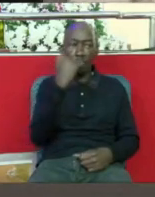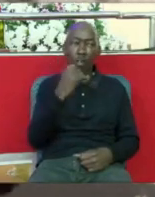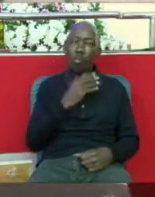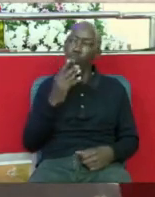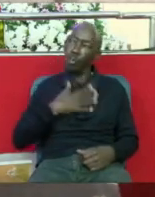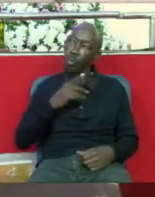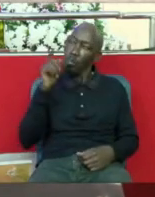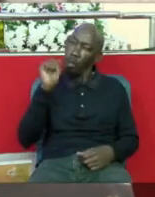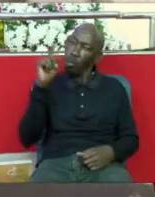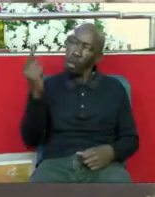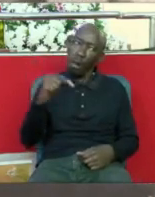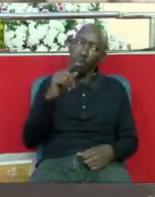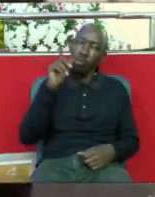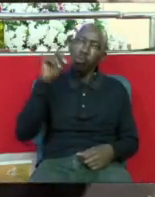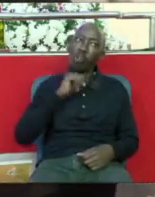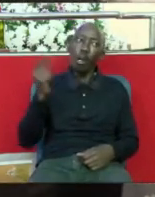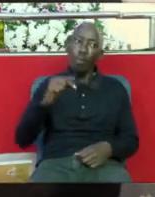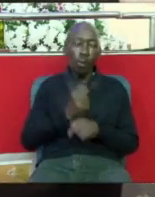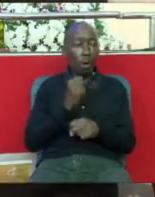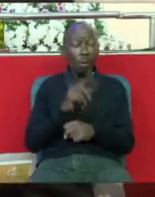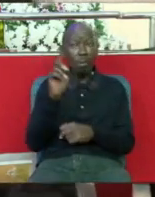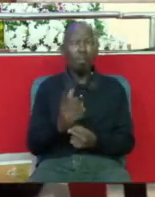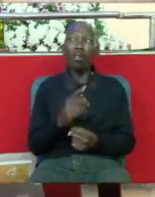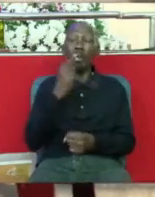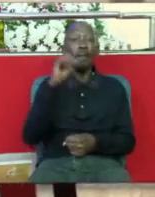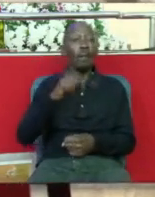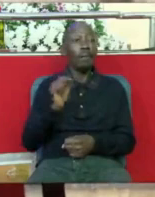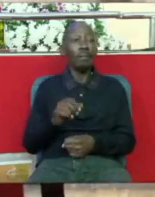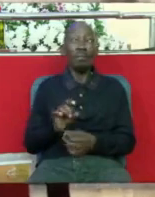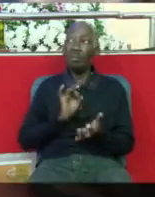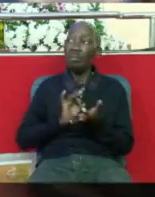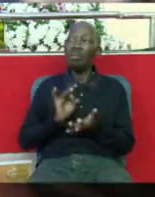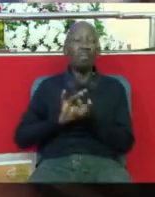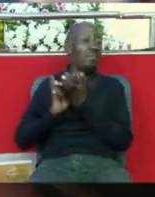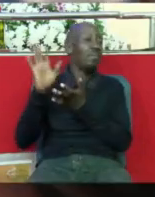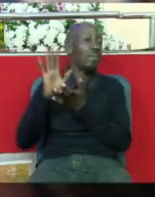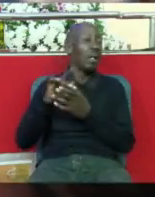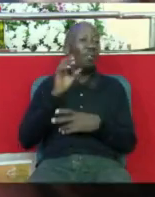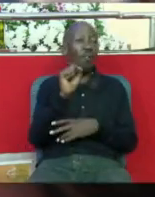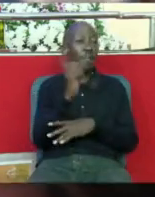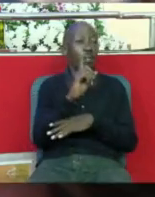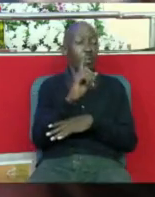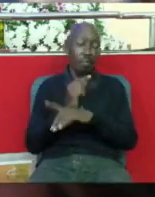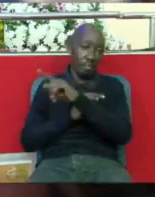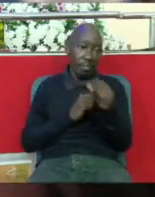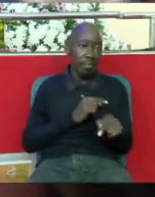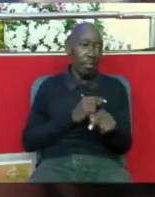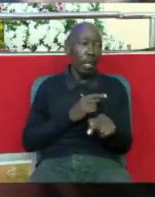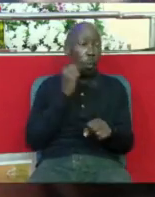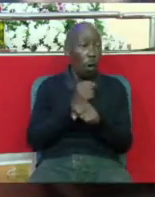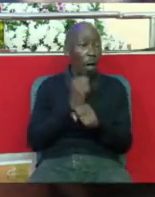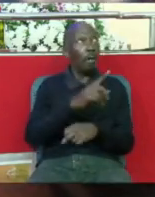work? Na wangemuuliza, wewe unataka kuja yes. Kazini wangesema ndio. In 5 minutes I would be there. Dakika 5 utakuwa hapo. And I'd work a whole day.